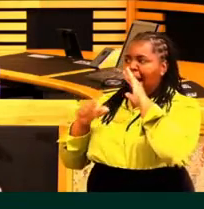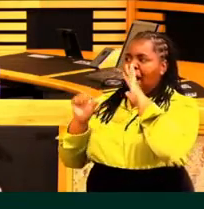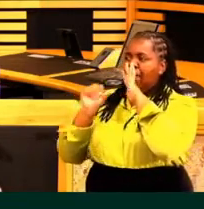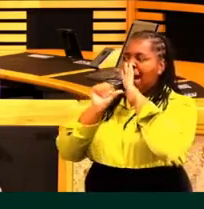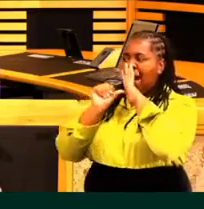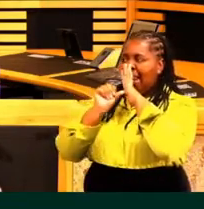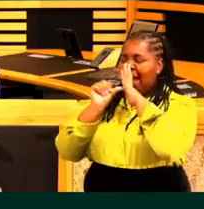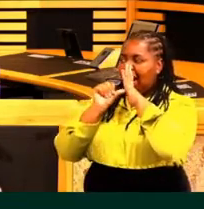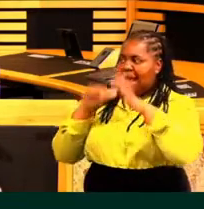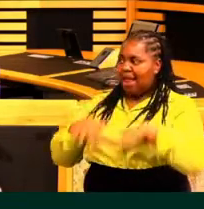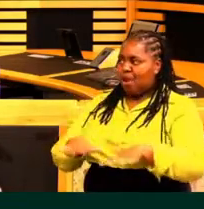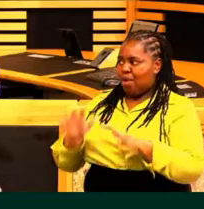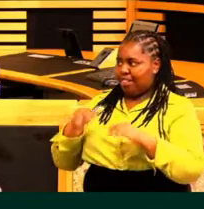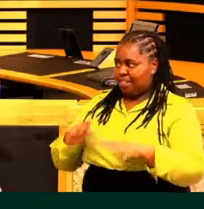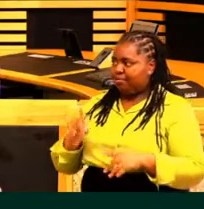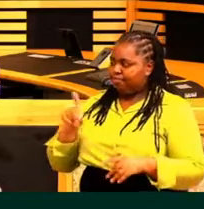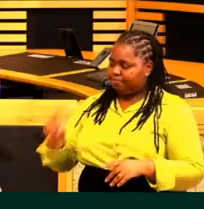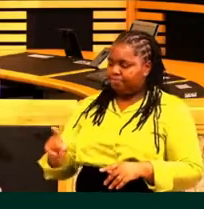foreign